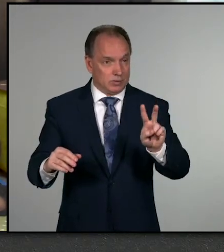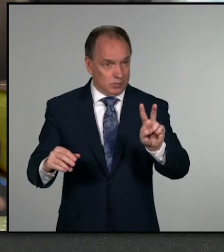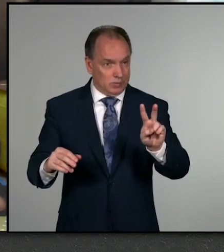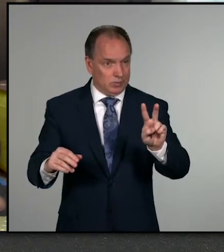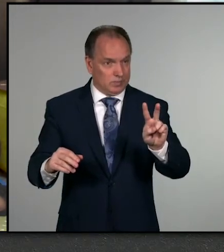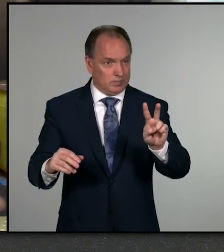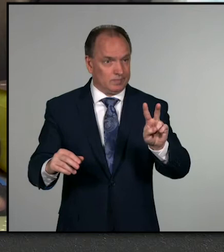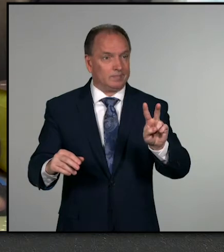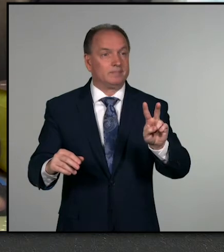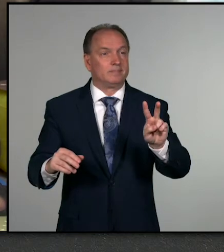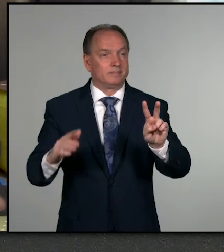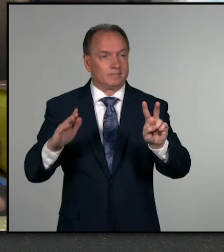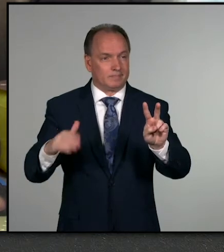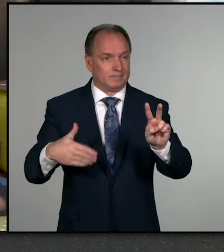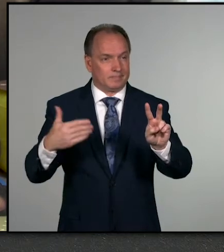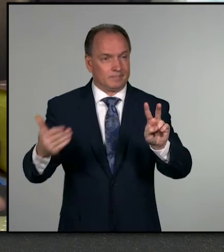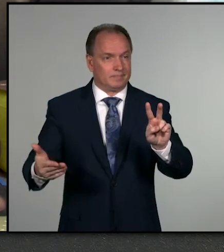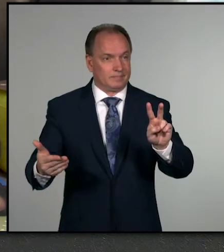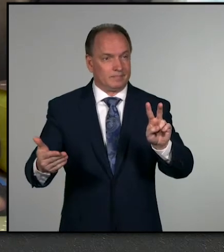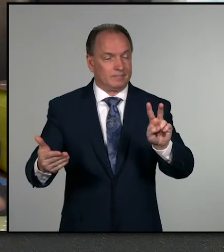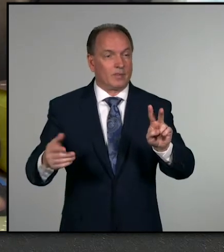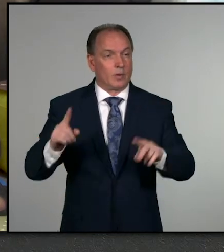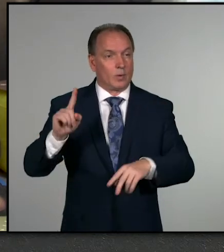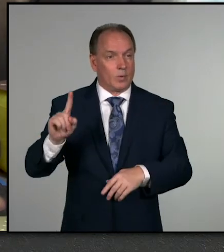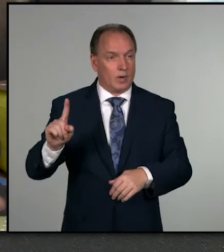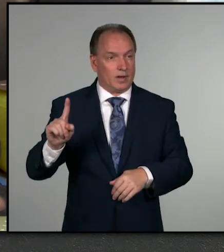1, 2.